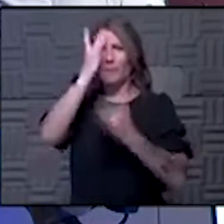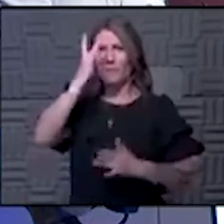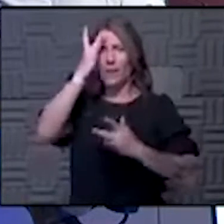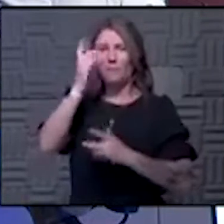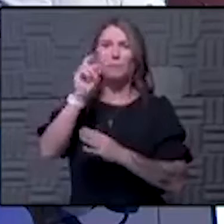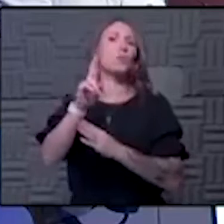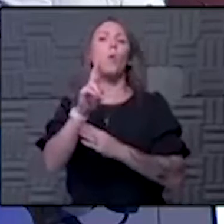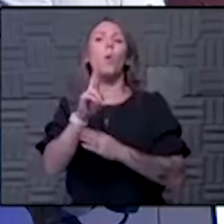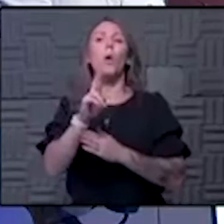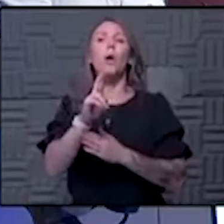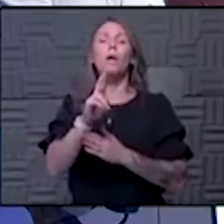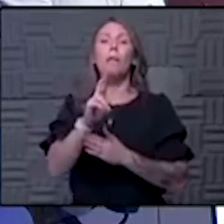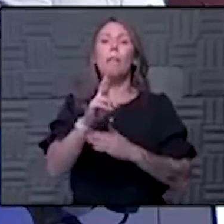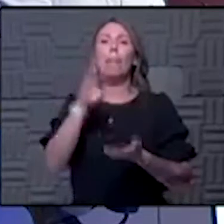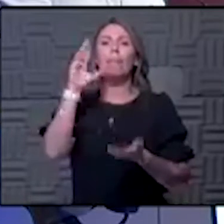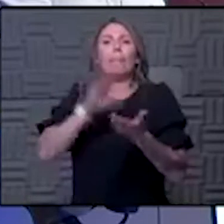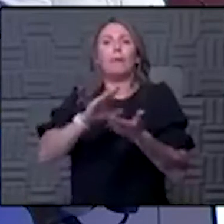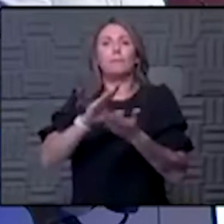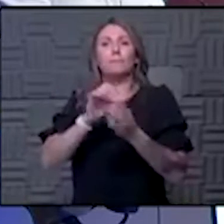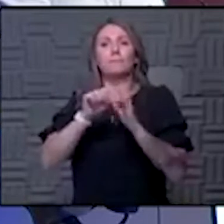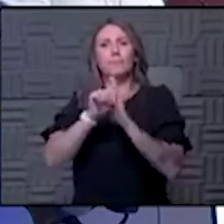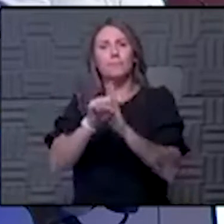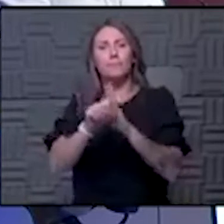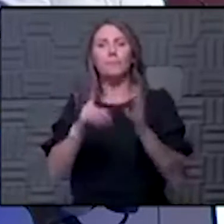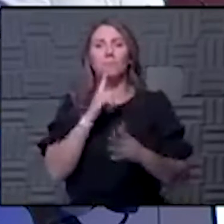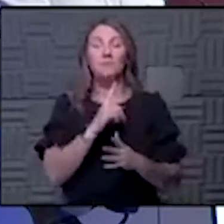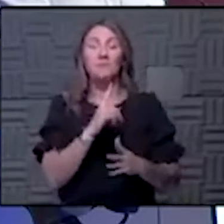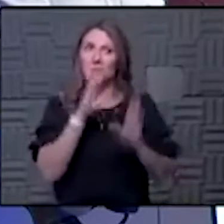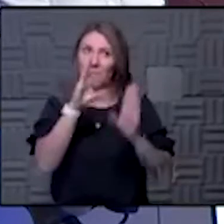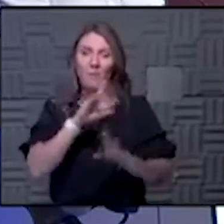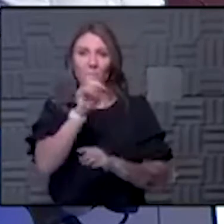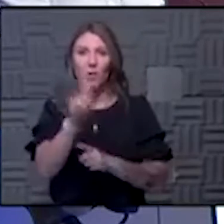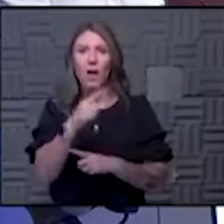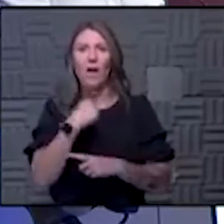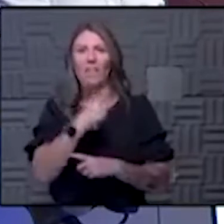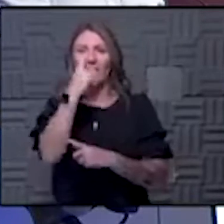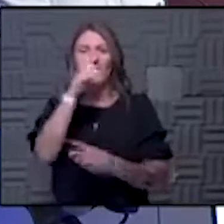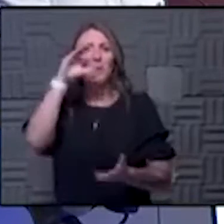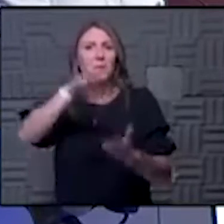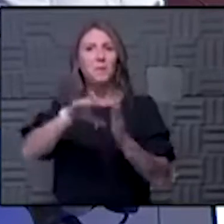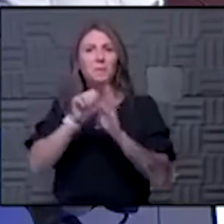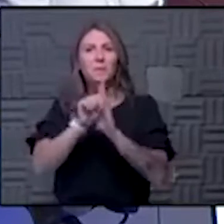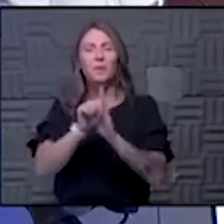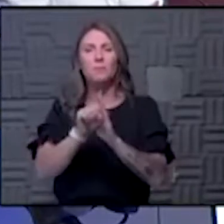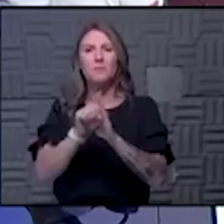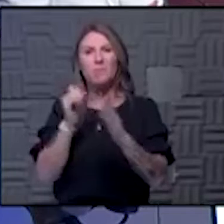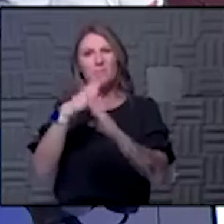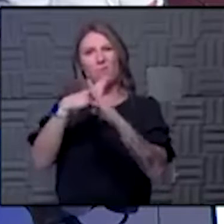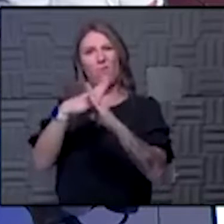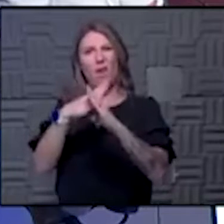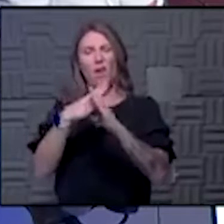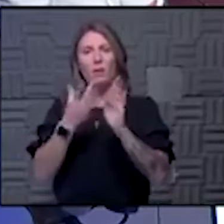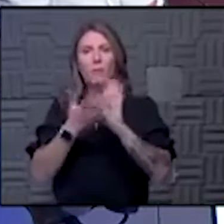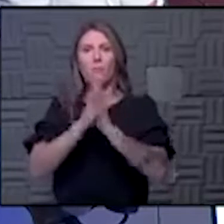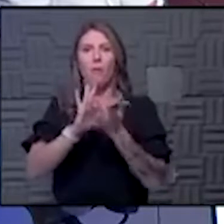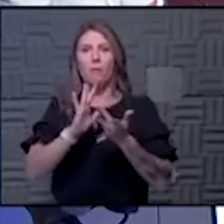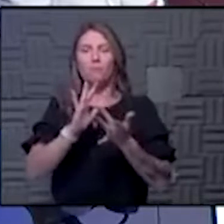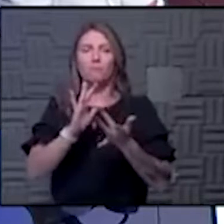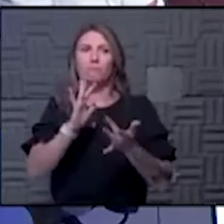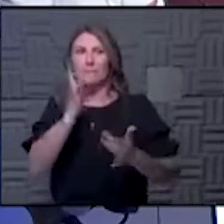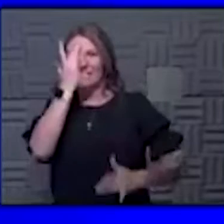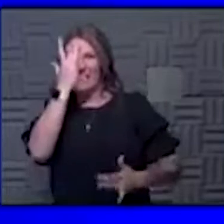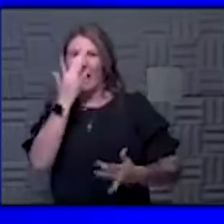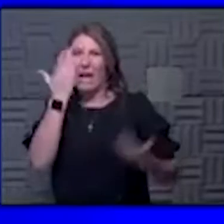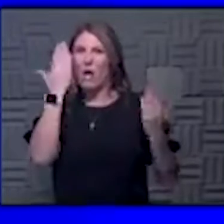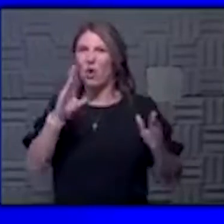the symptoms? Great question. Yeah, great question. And I'm thinking it's going to lighten symptoms and help us from getting so sick. I don't know Yeah. if it's going to help us prevent it altogether.